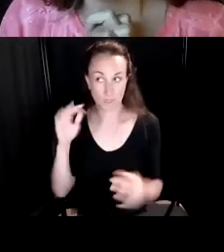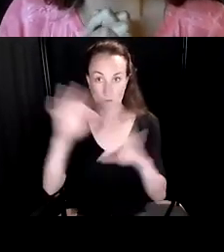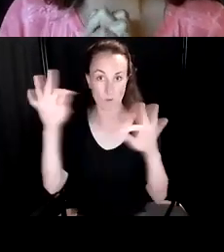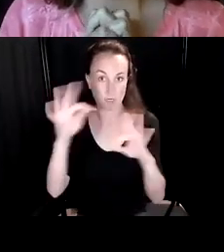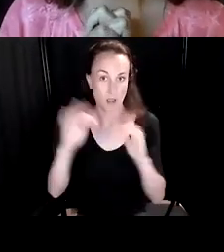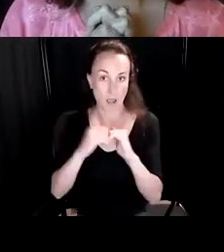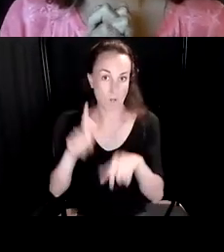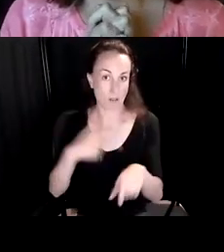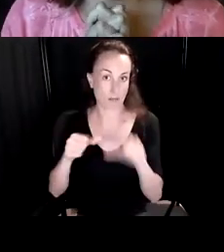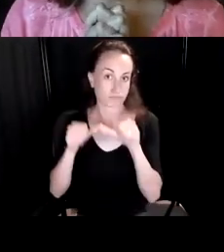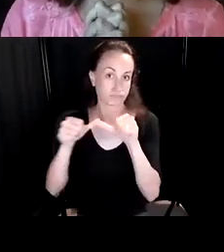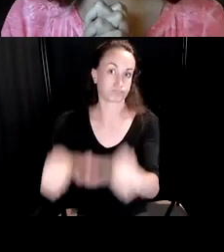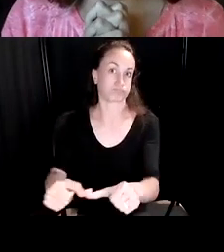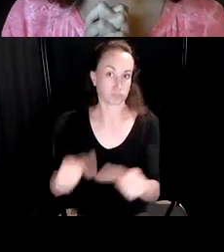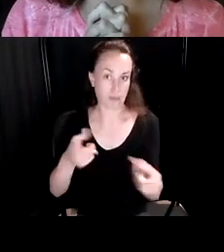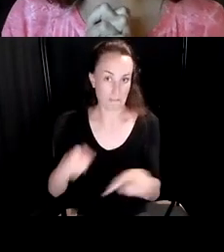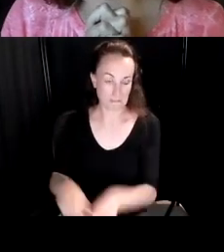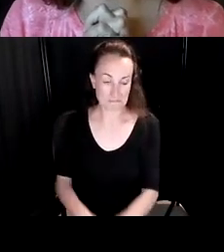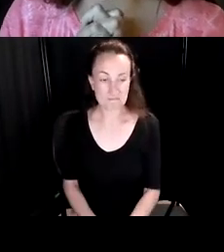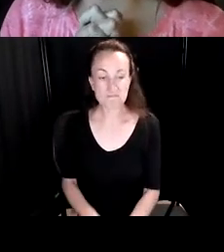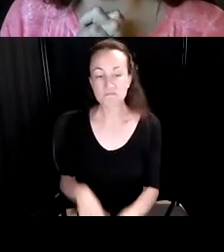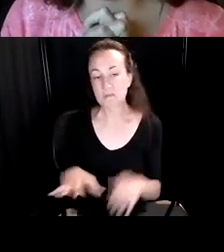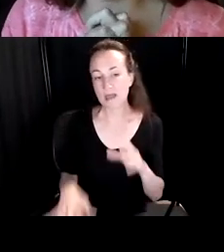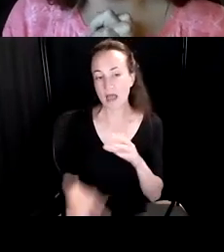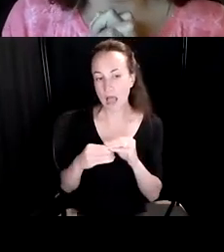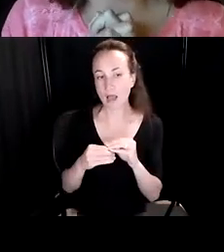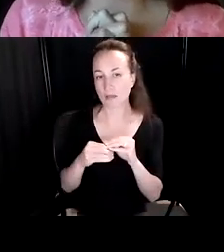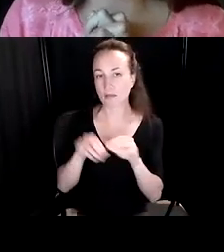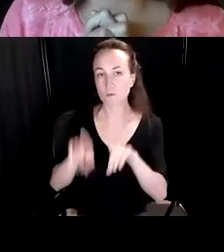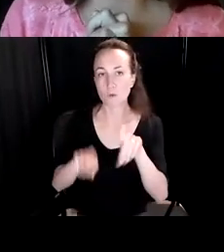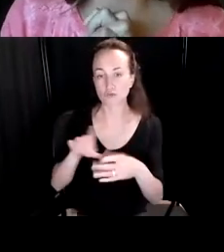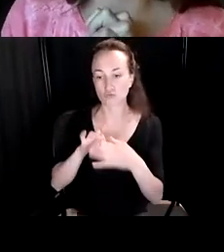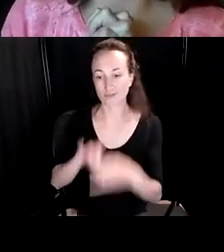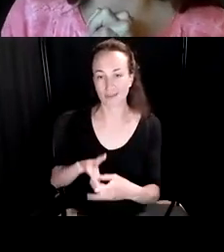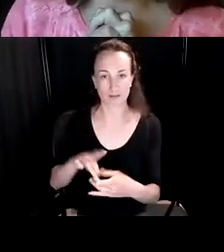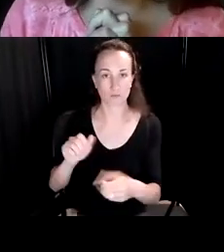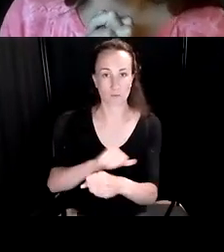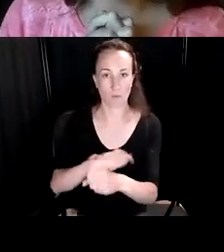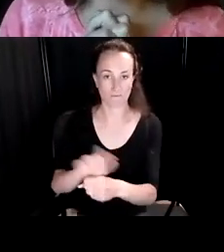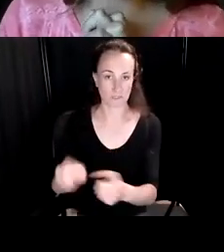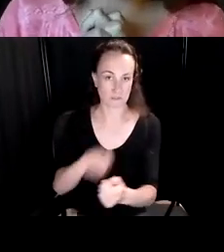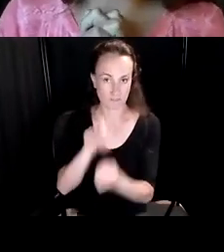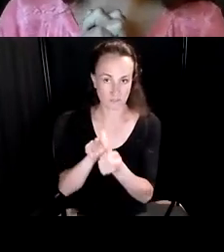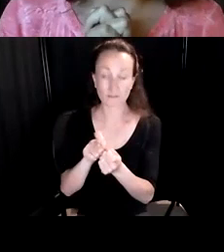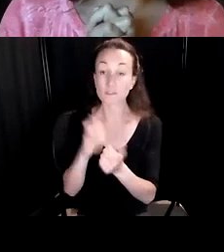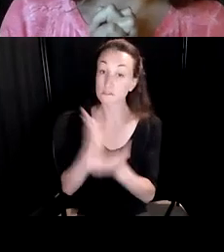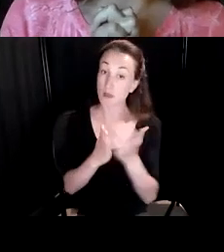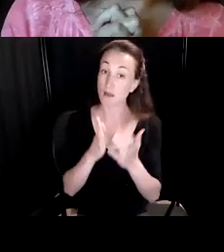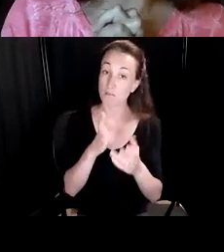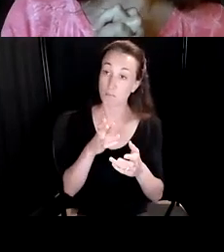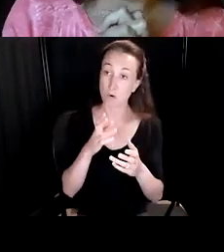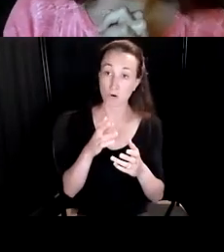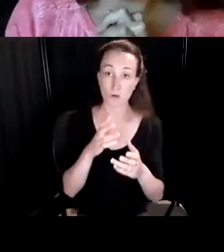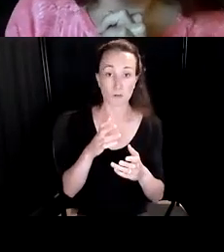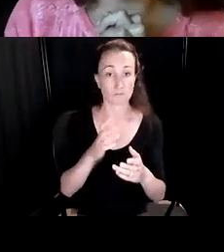going on. So we added some questions related to COVID, some structured questions that